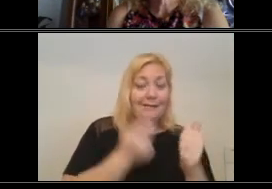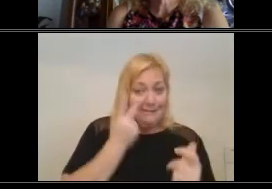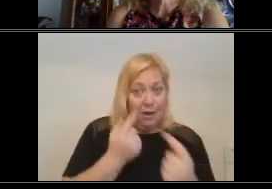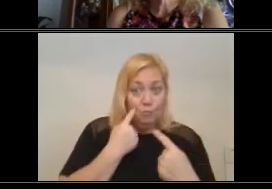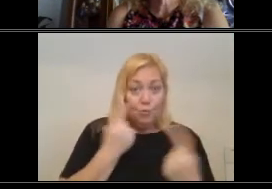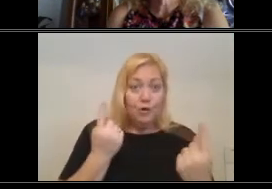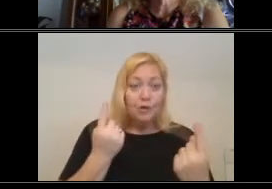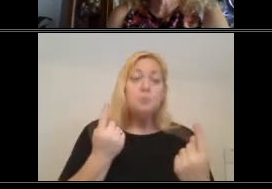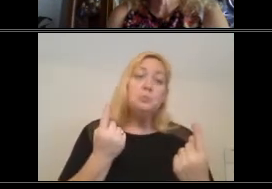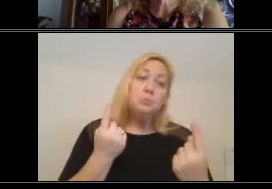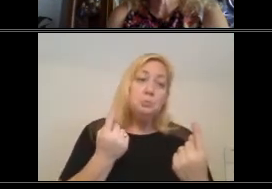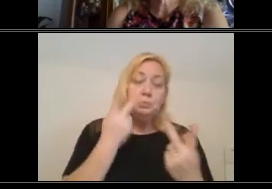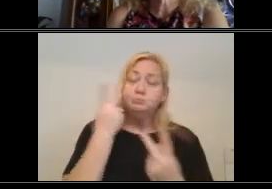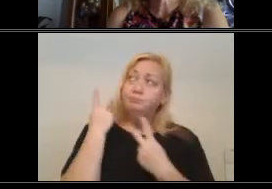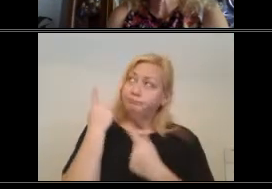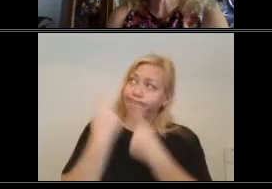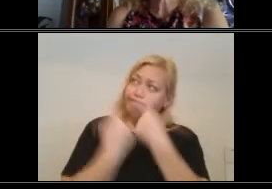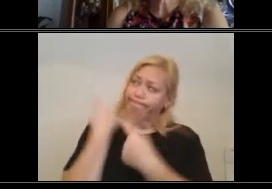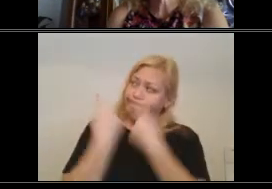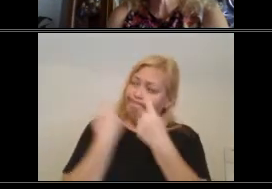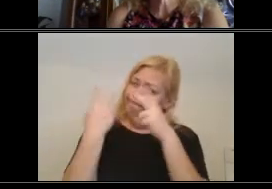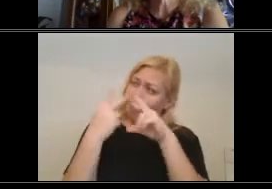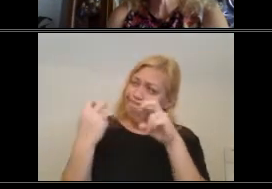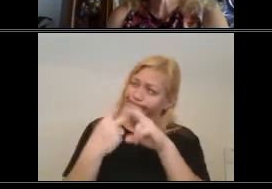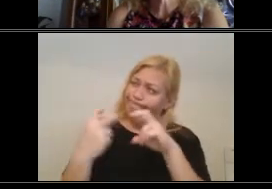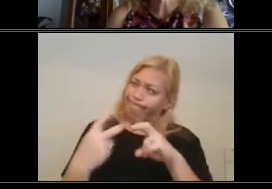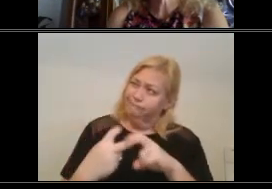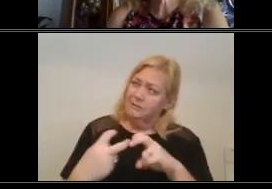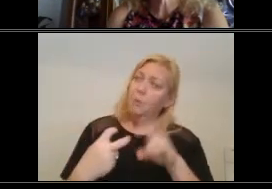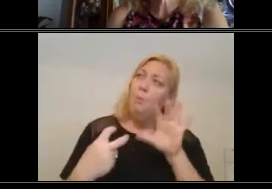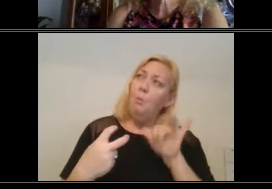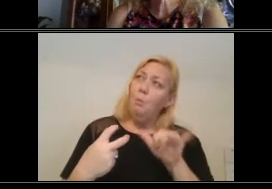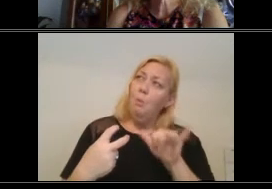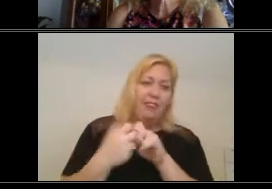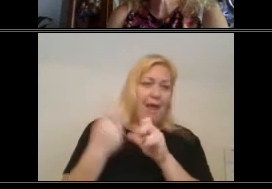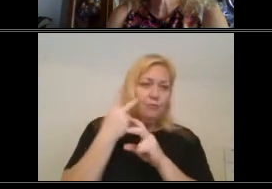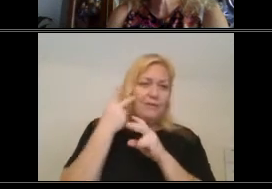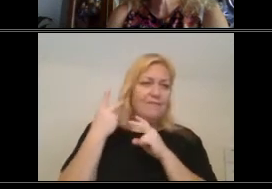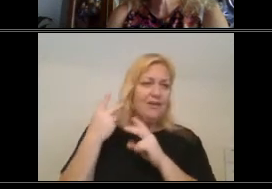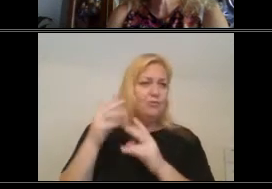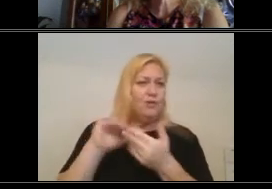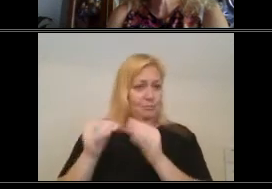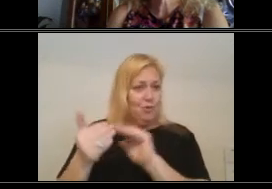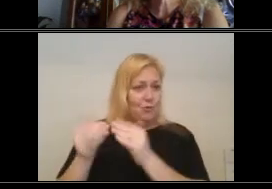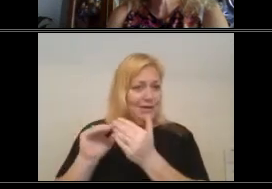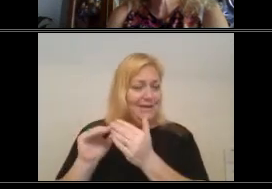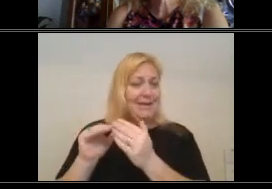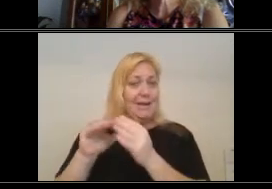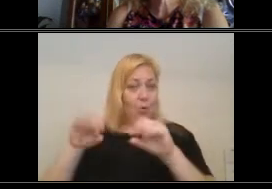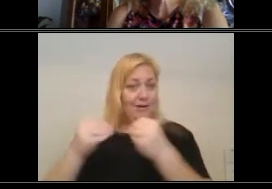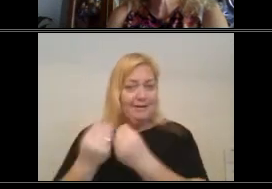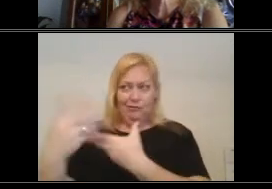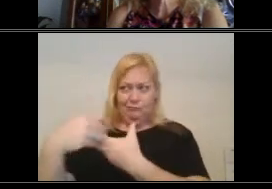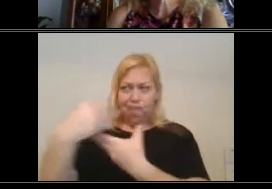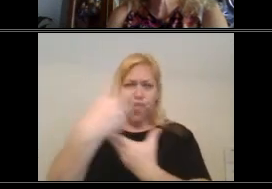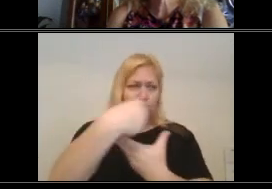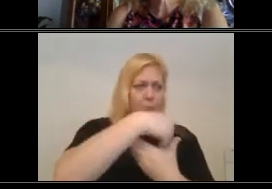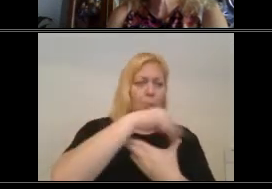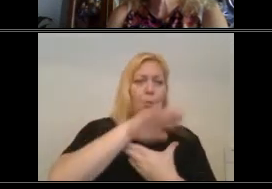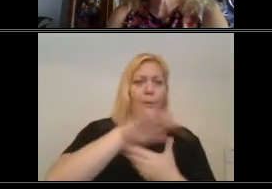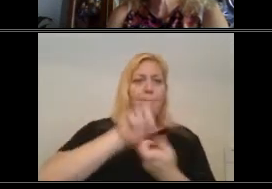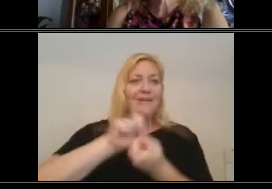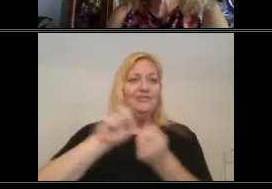worked, done a reflection afterwards, and from that reflection with the community-based organizations, made changes the next